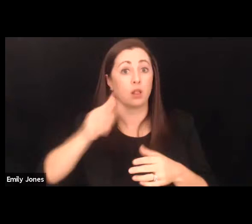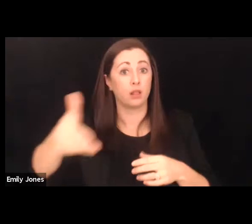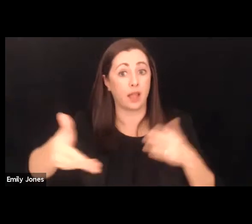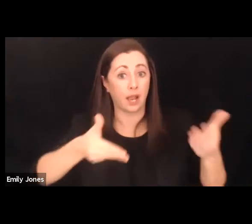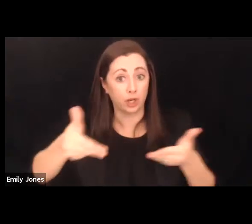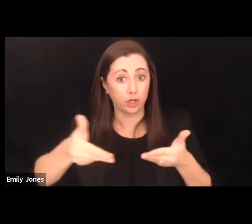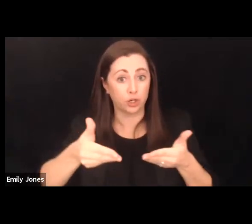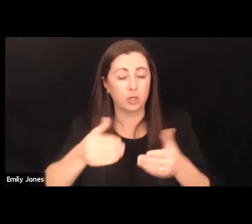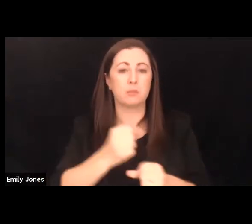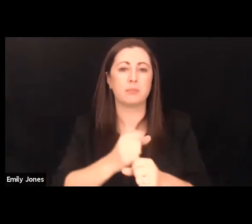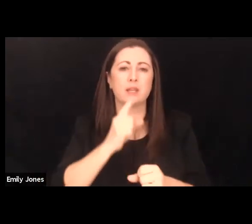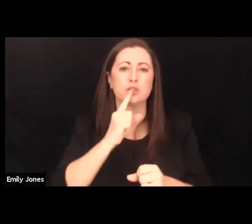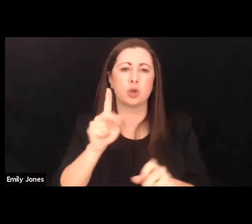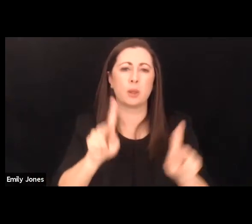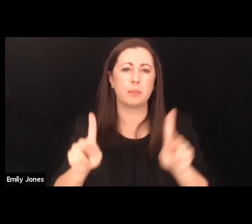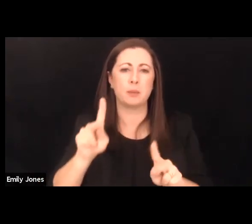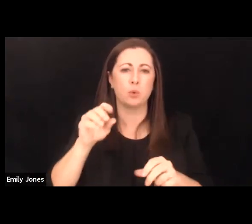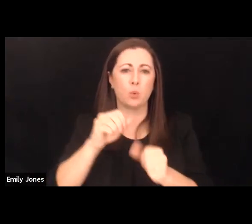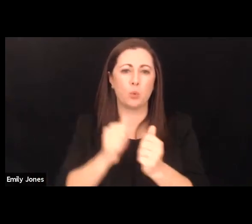are not in the last row.